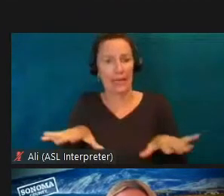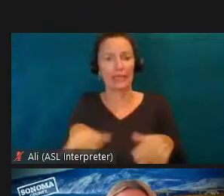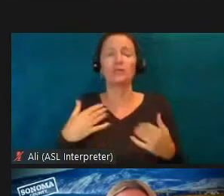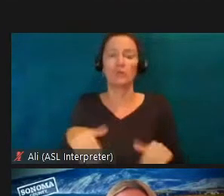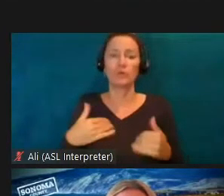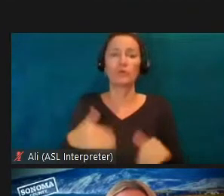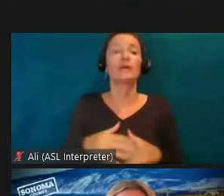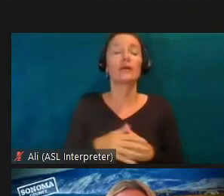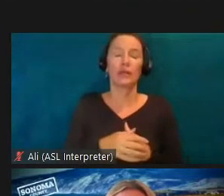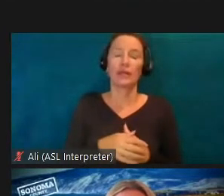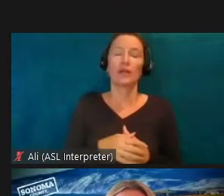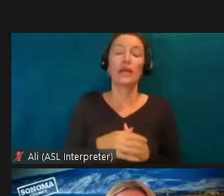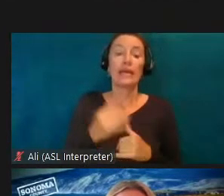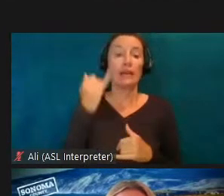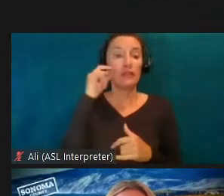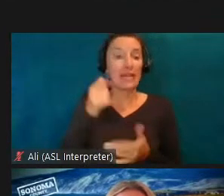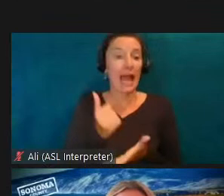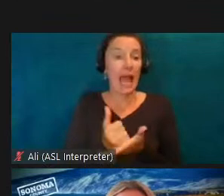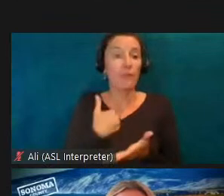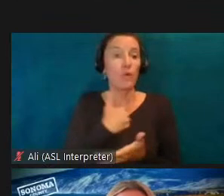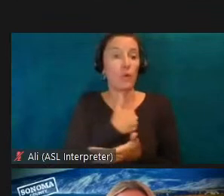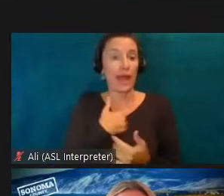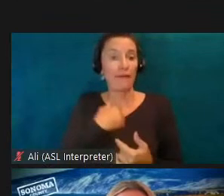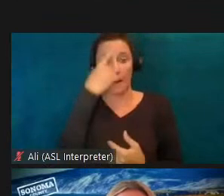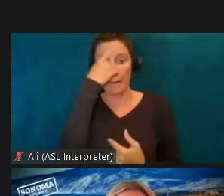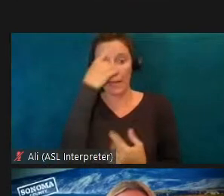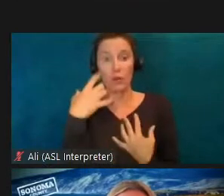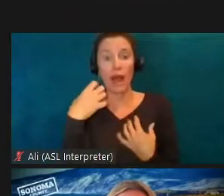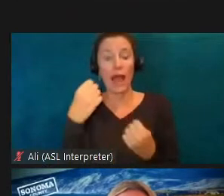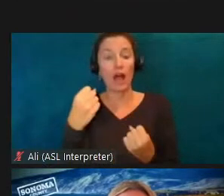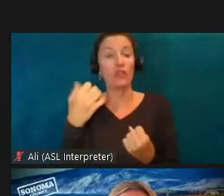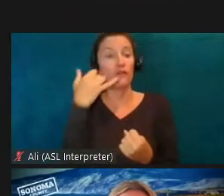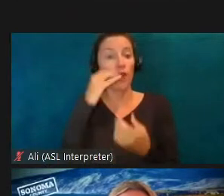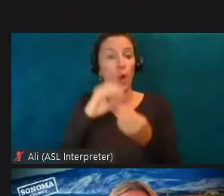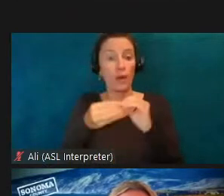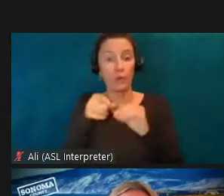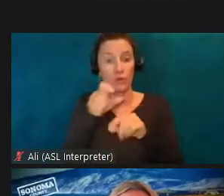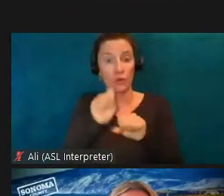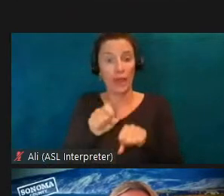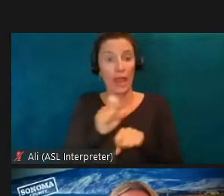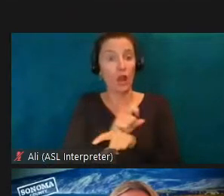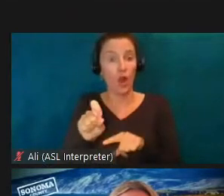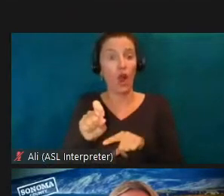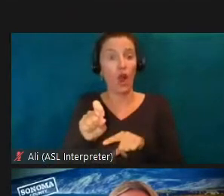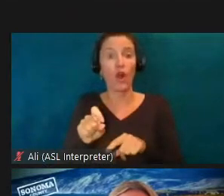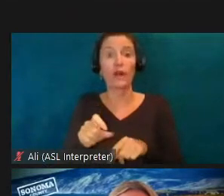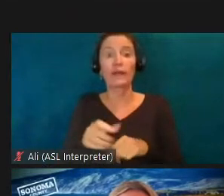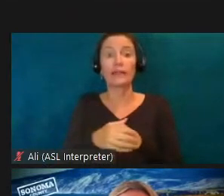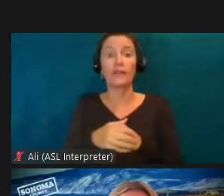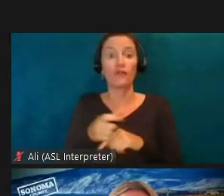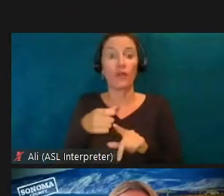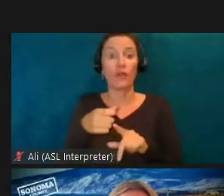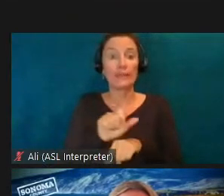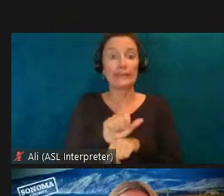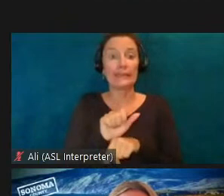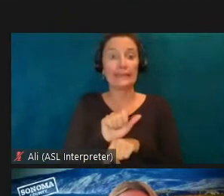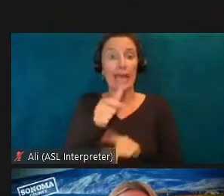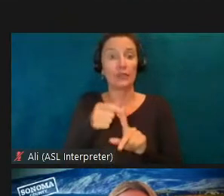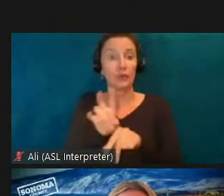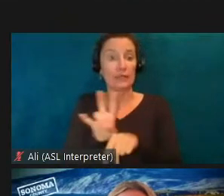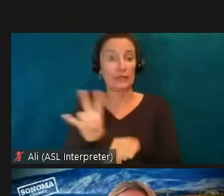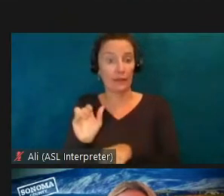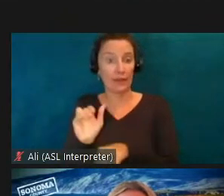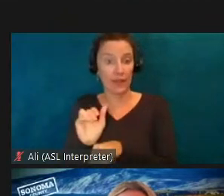It's called the Mental Health Warm Line. It goes 7 days a week from 10 to 7 in the evening. You will get a live therapist. We